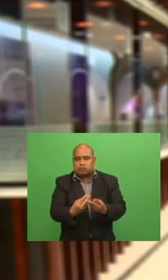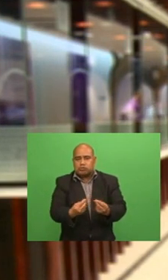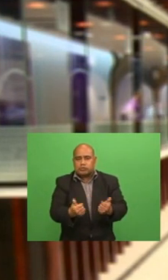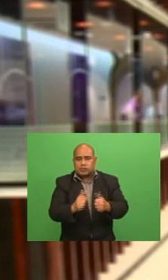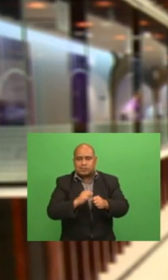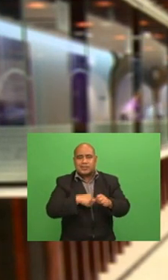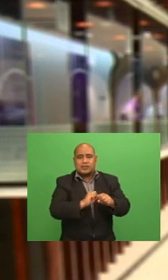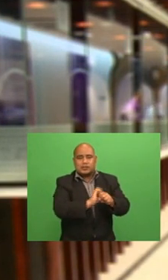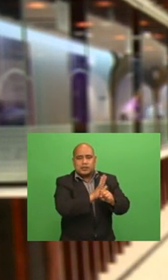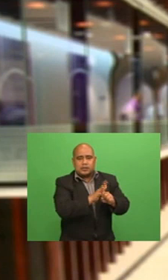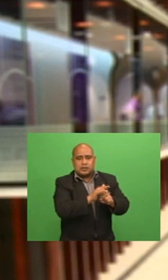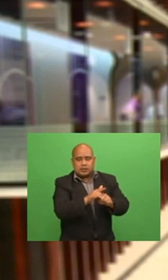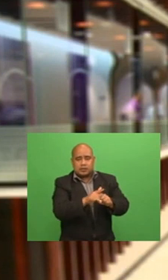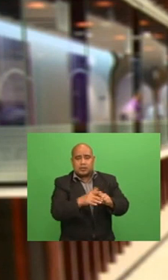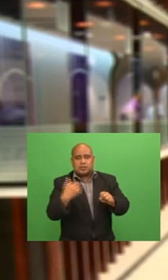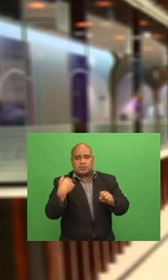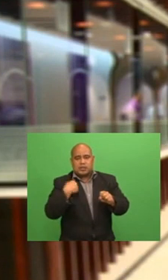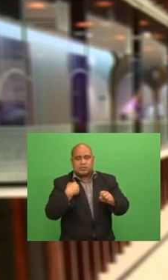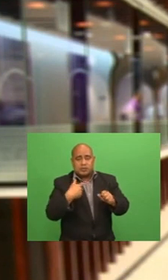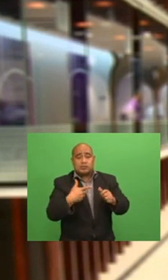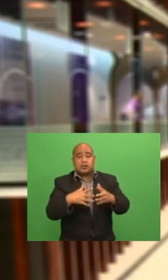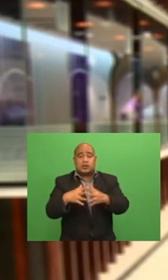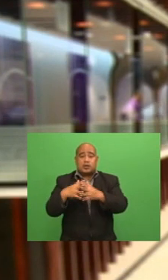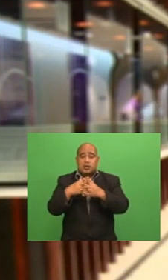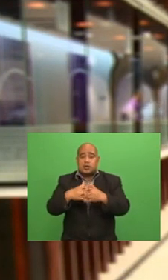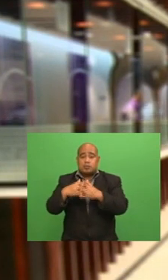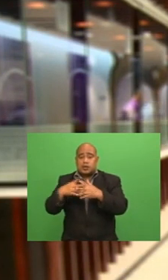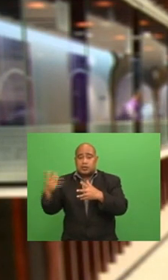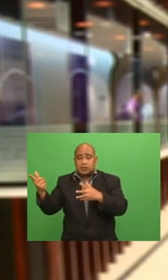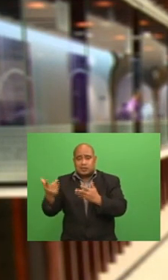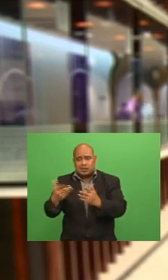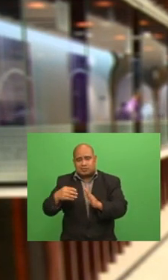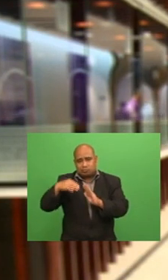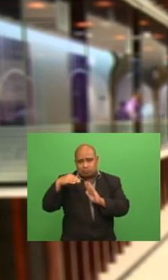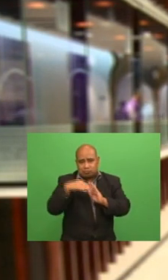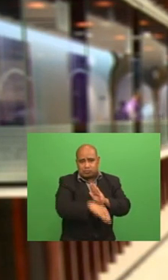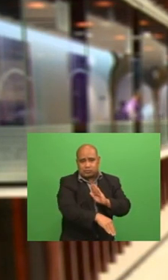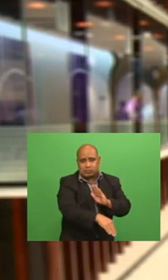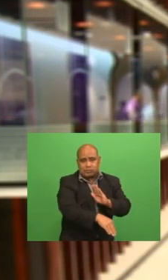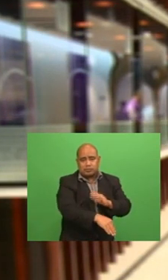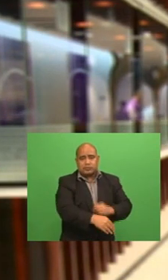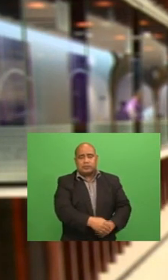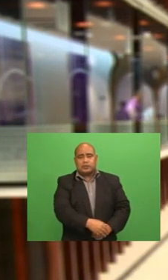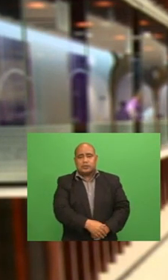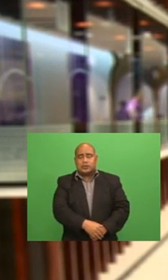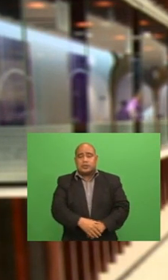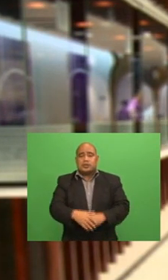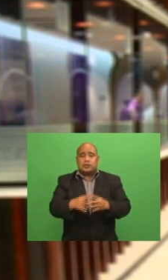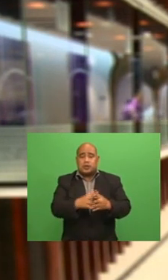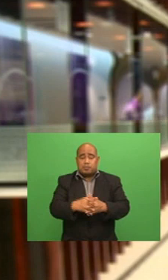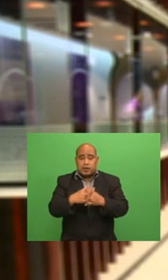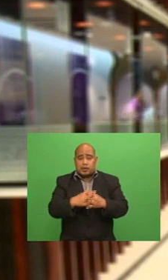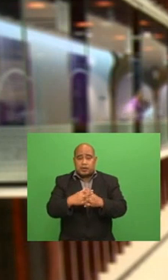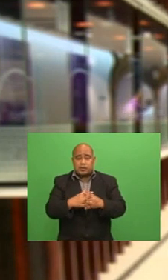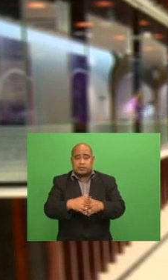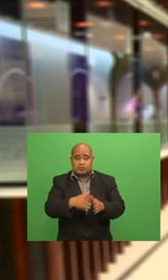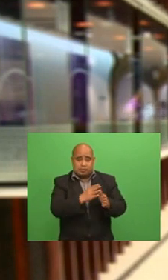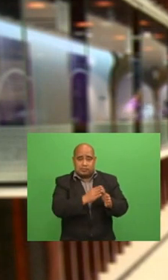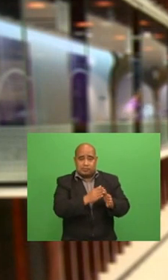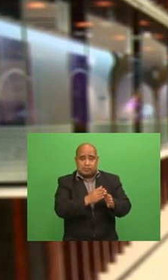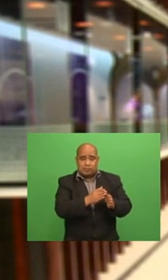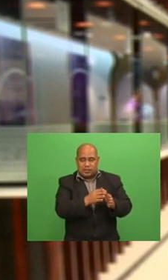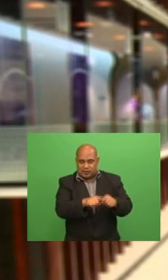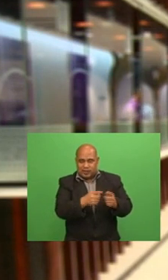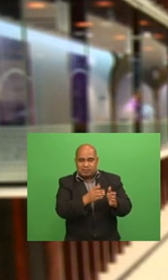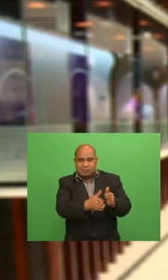the worst downturn since World War II. However, on the data front, U.S. manufacturing activity rebounded more than expected in